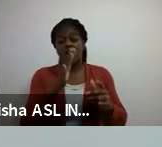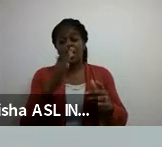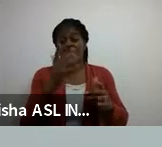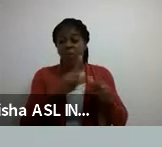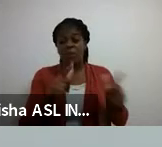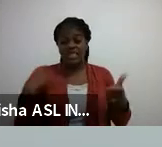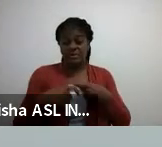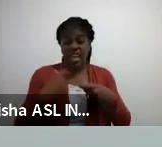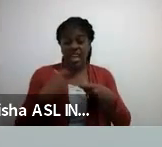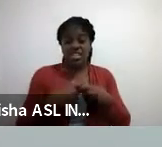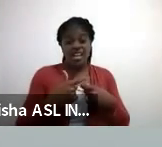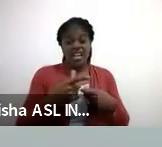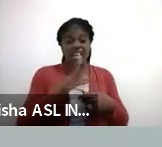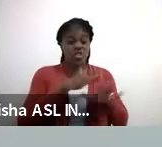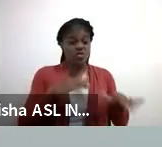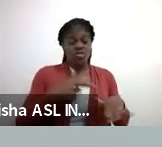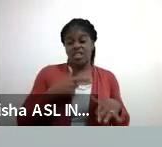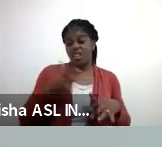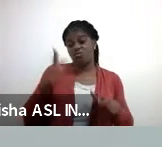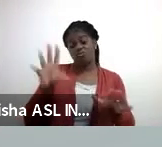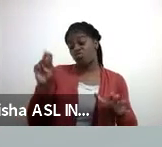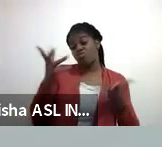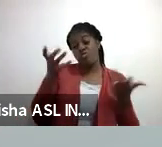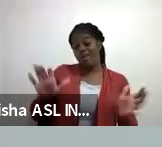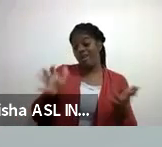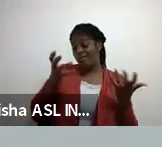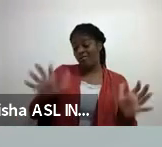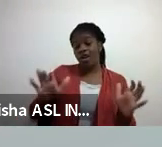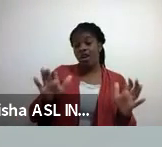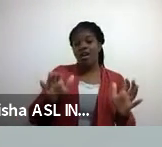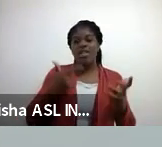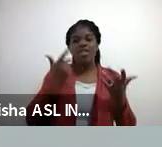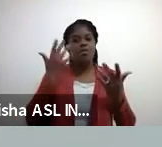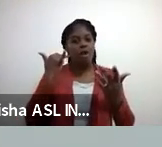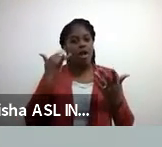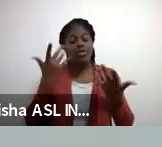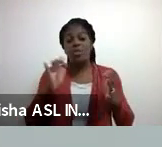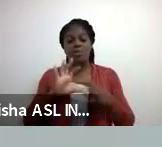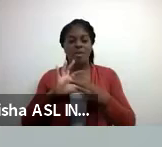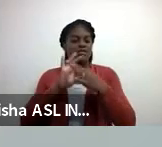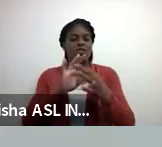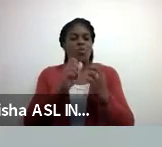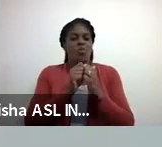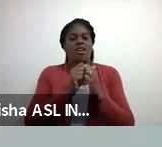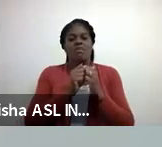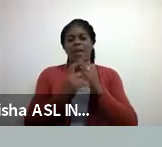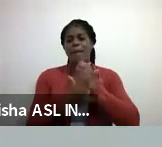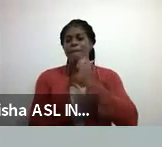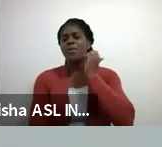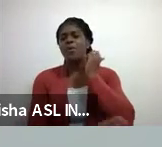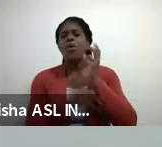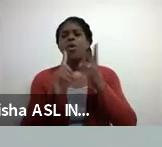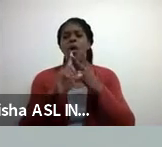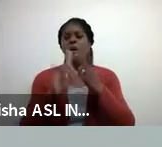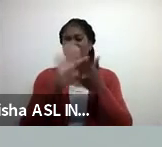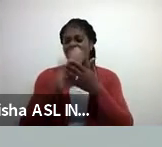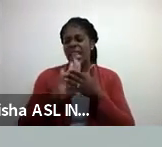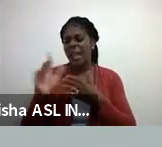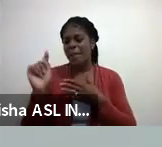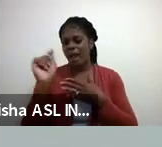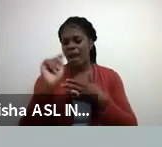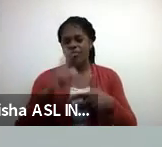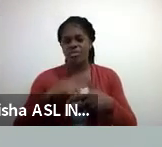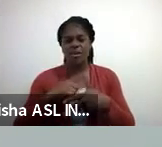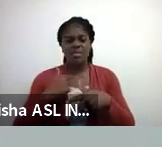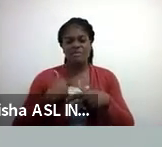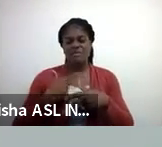they refuse to because they do not want to be associated with being poor, with cleaning bathrooms, with being thieves